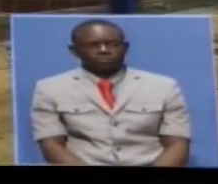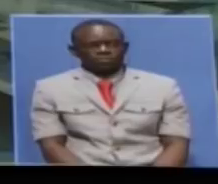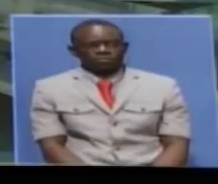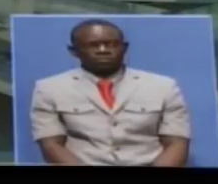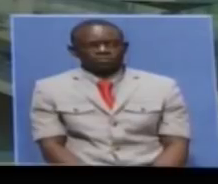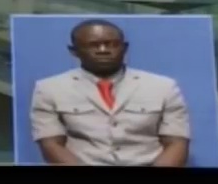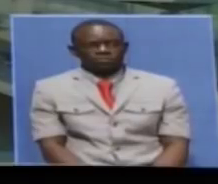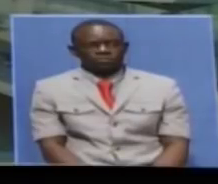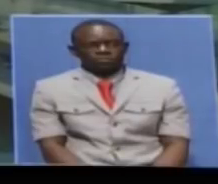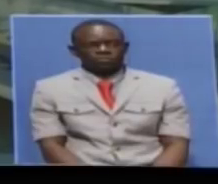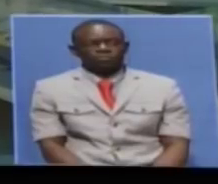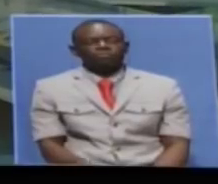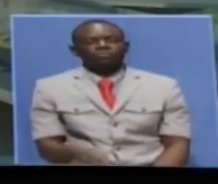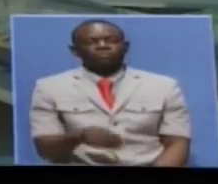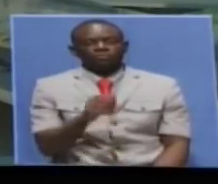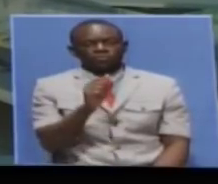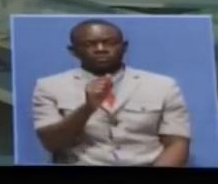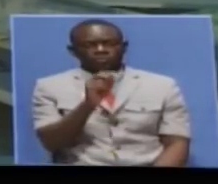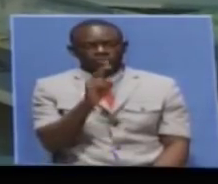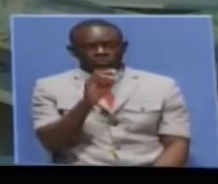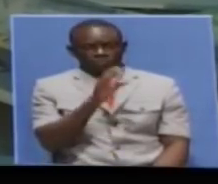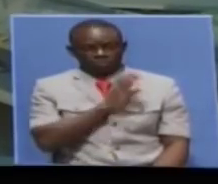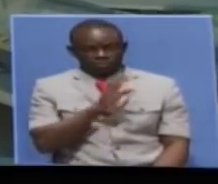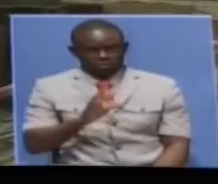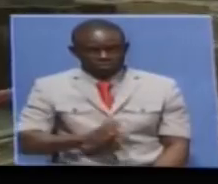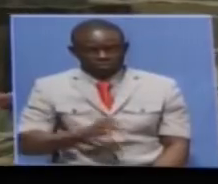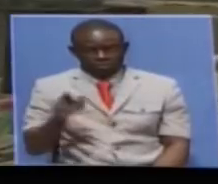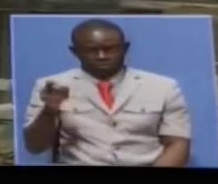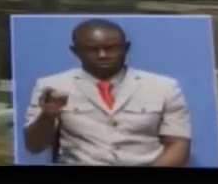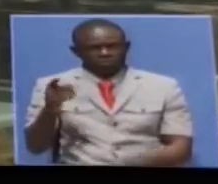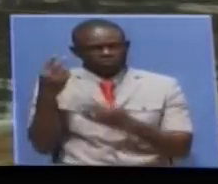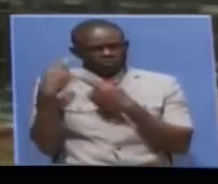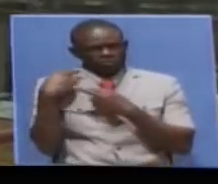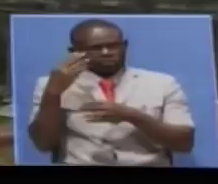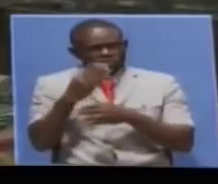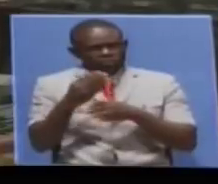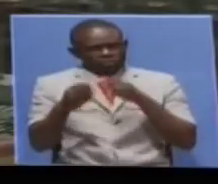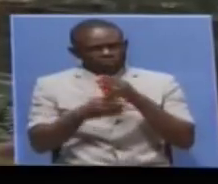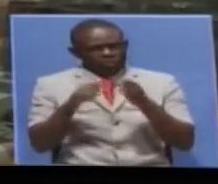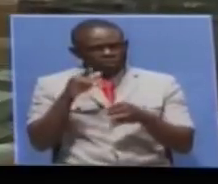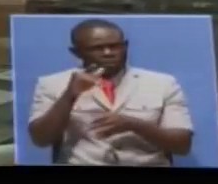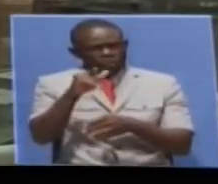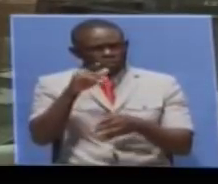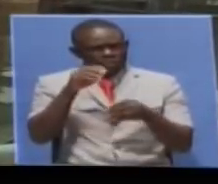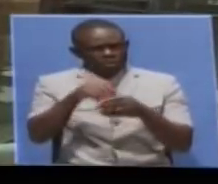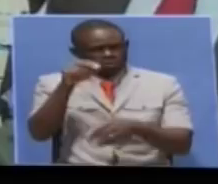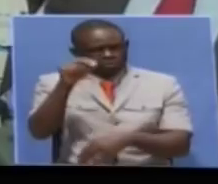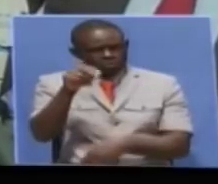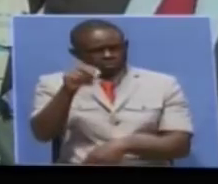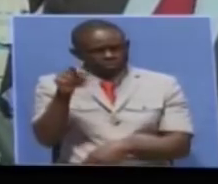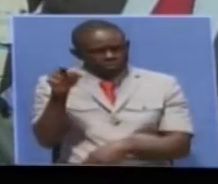Copperbelt Permanent Secretary Bright Nundwe has challenged AVIC International, the Chinese contractor engaged to construct the multi-million